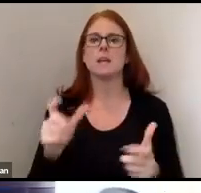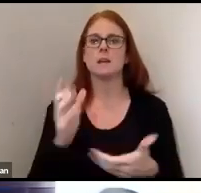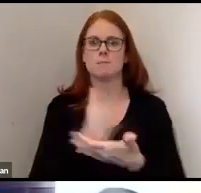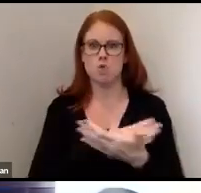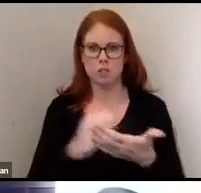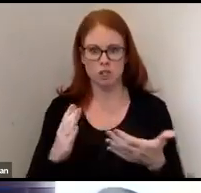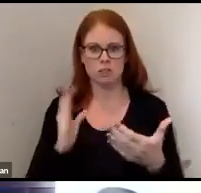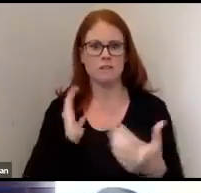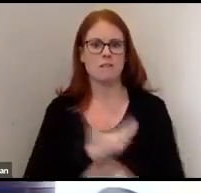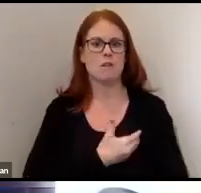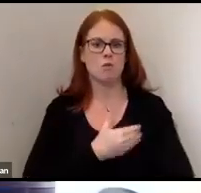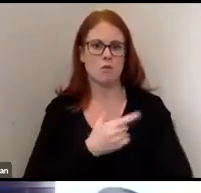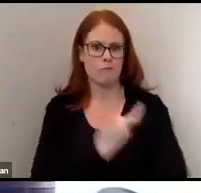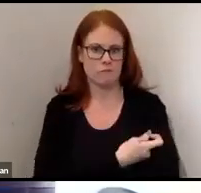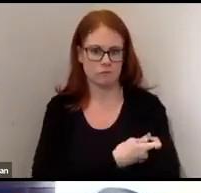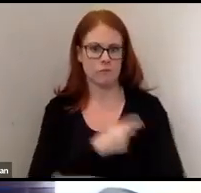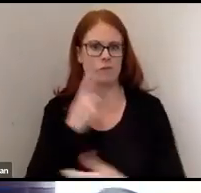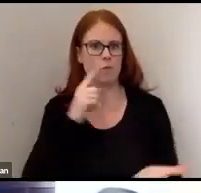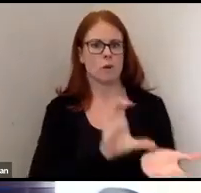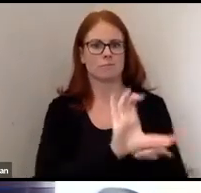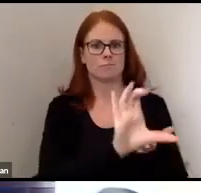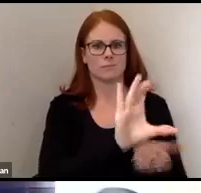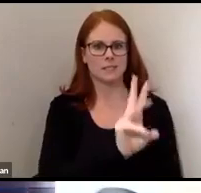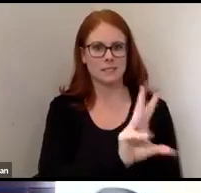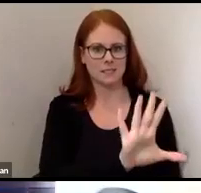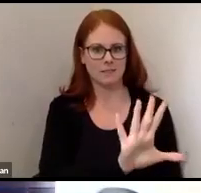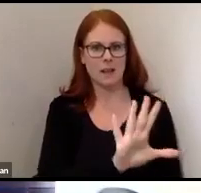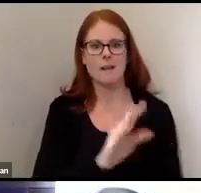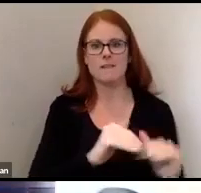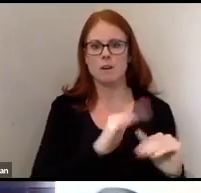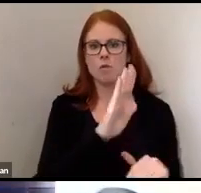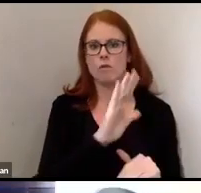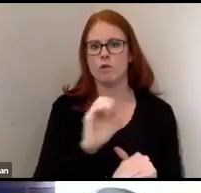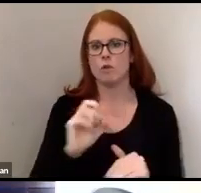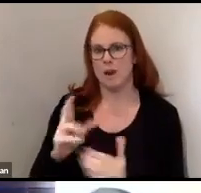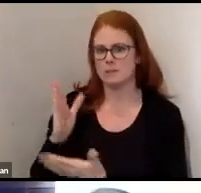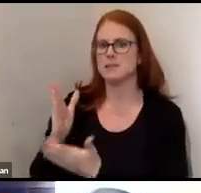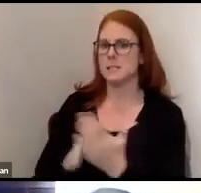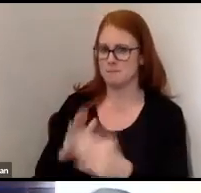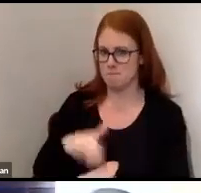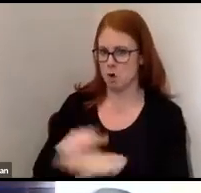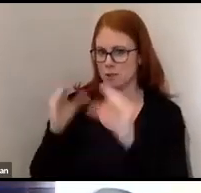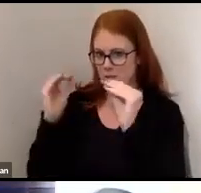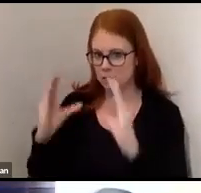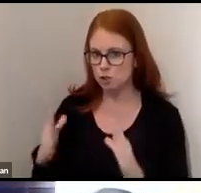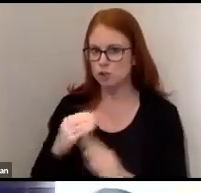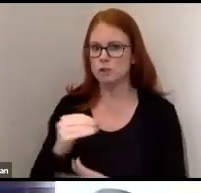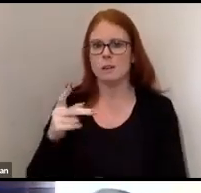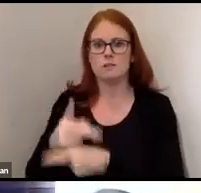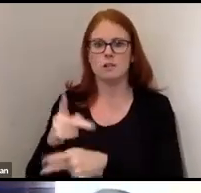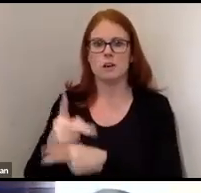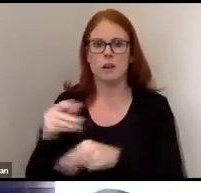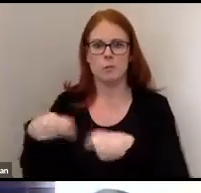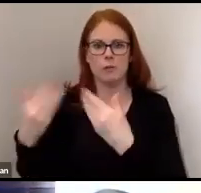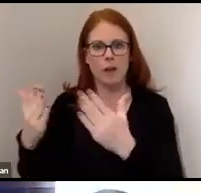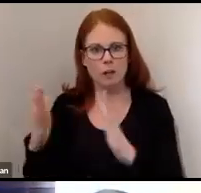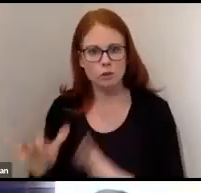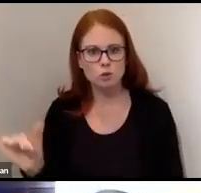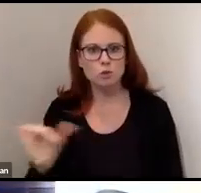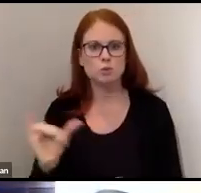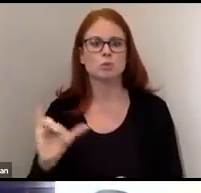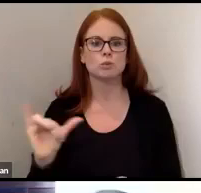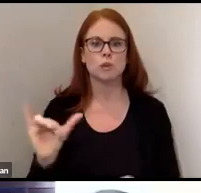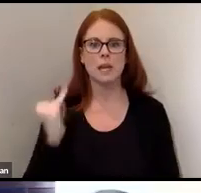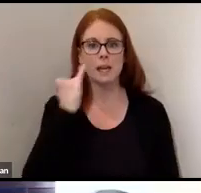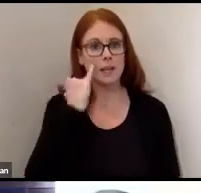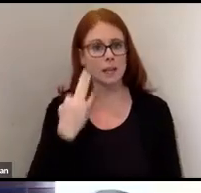two, but we are also spending some of them on our educators and childcare, which are good access.